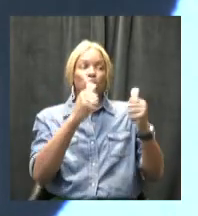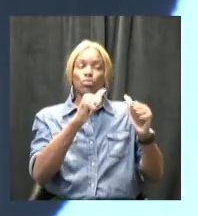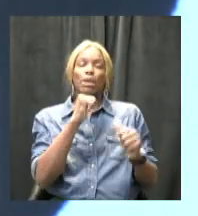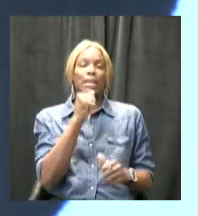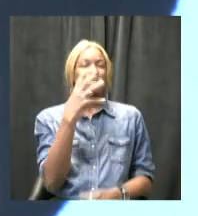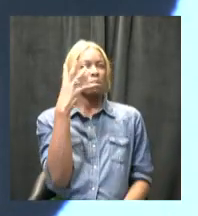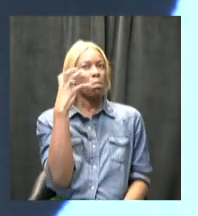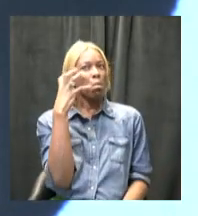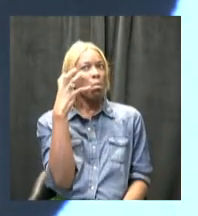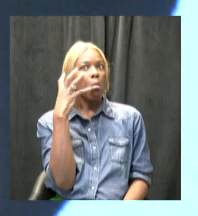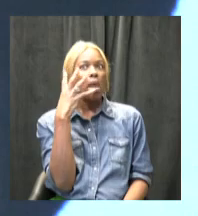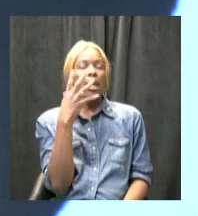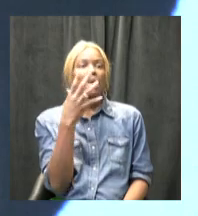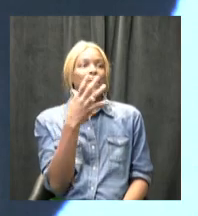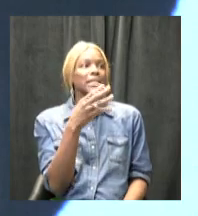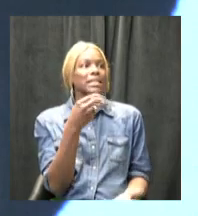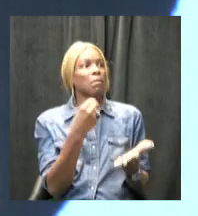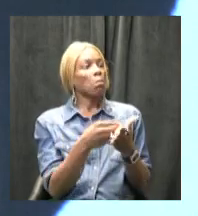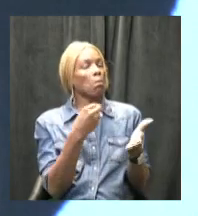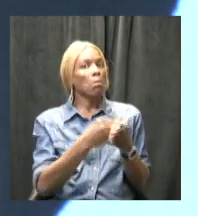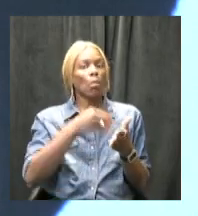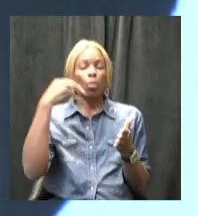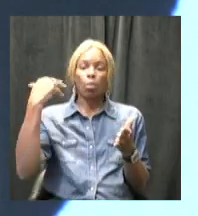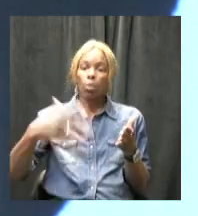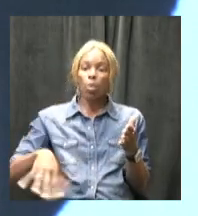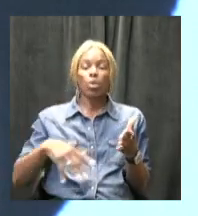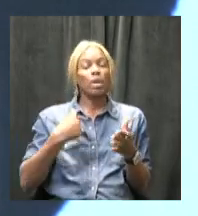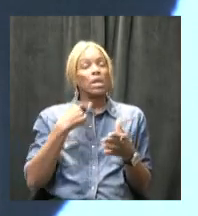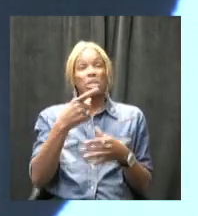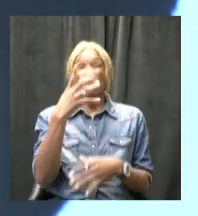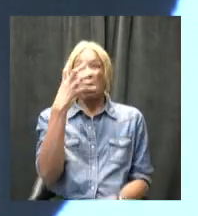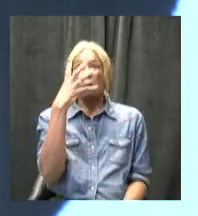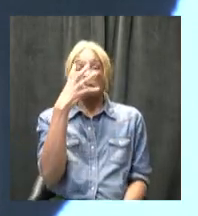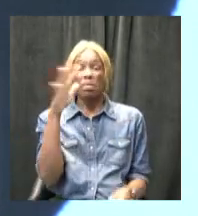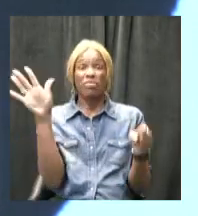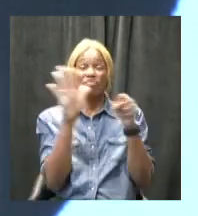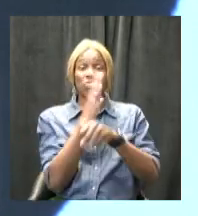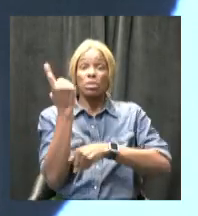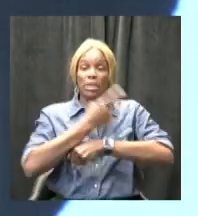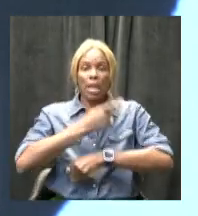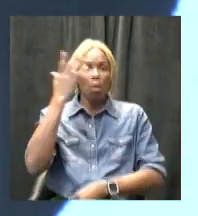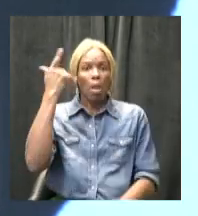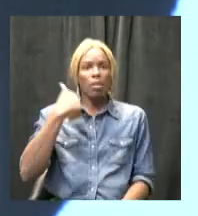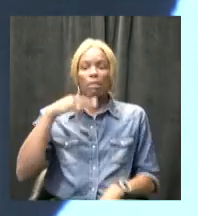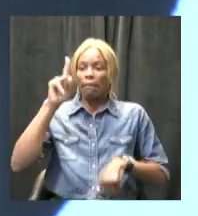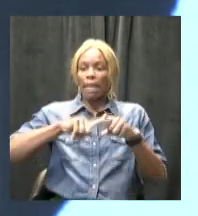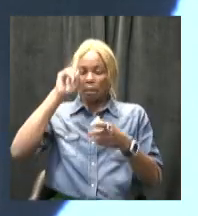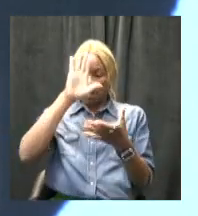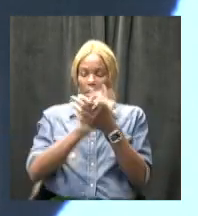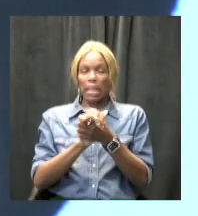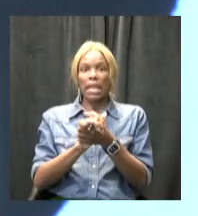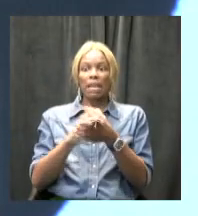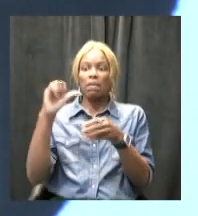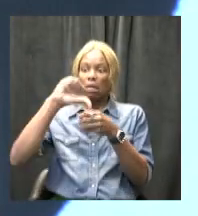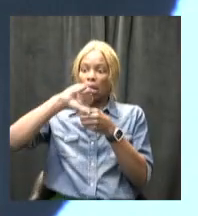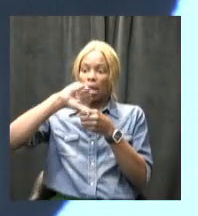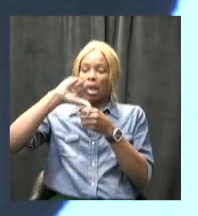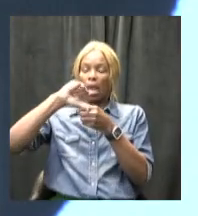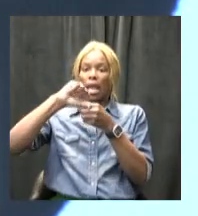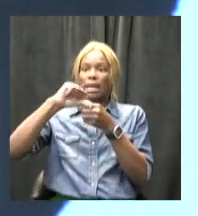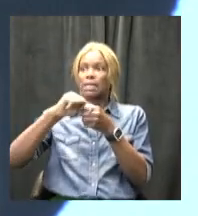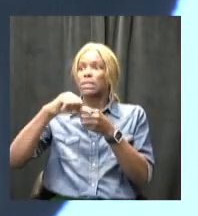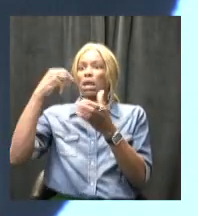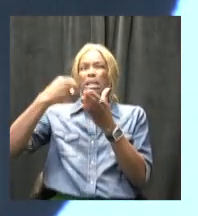up. You were mad the rest of the day because you just could not believe that your tank took that much